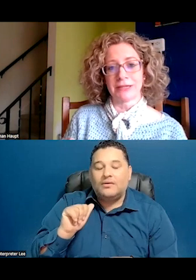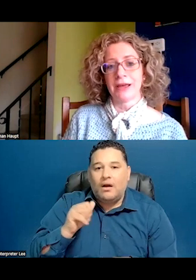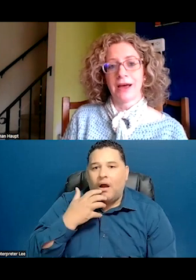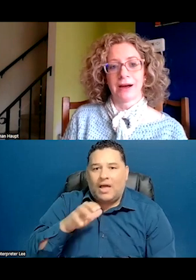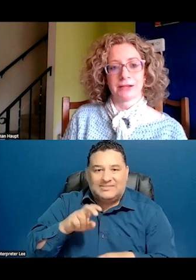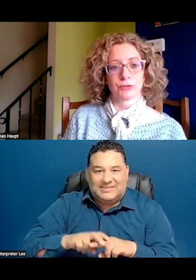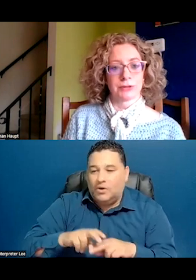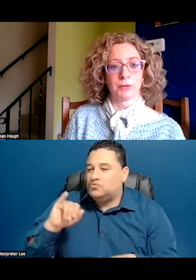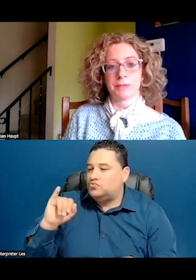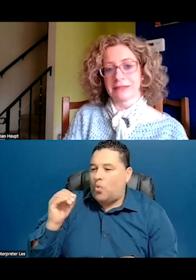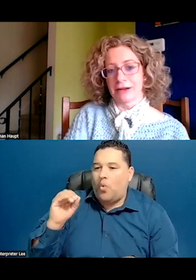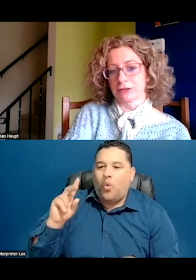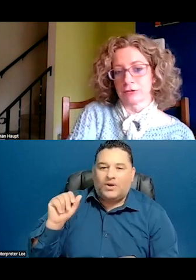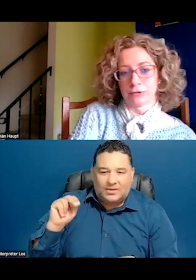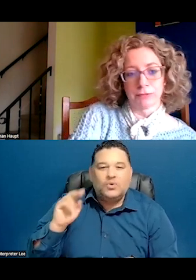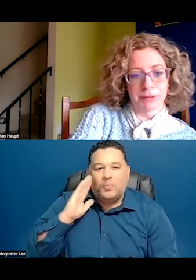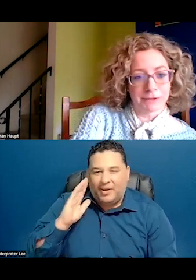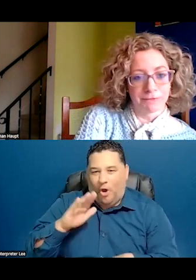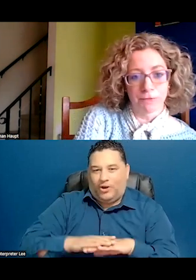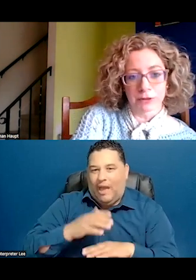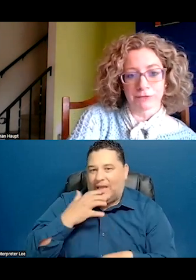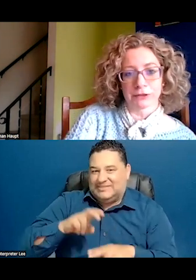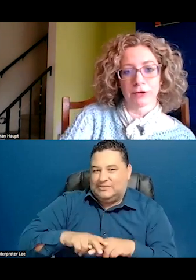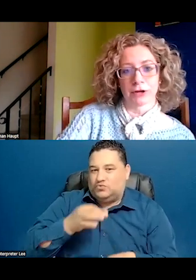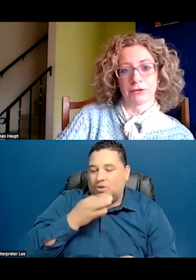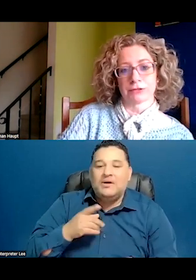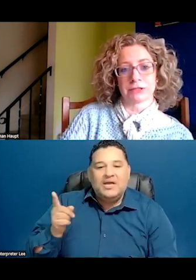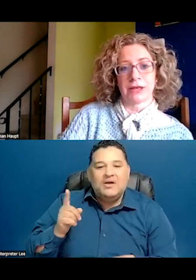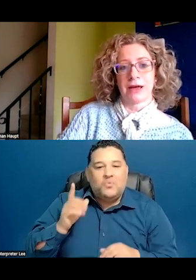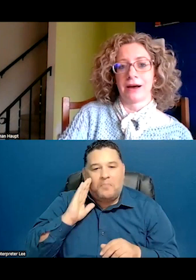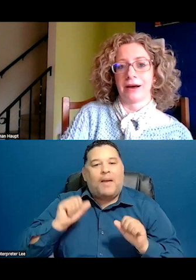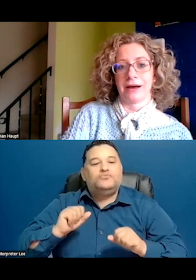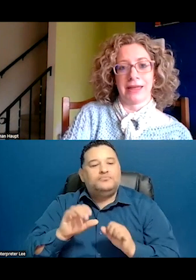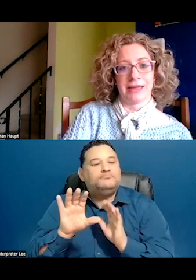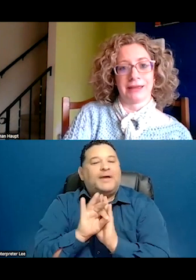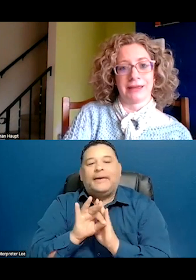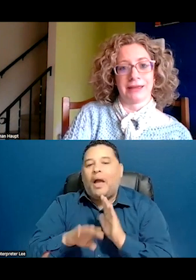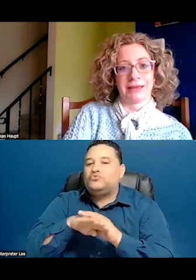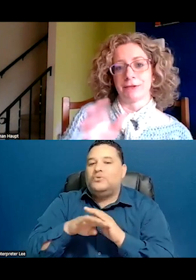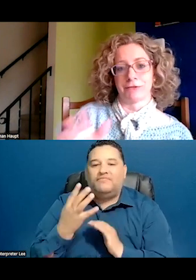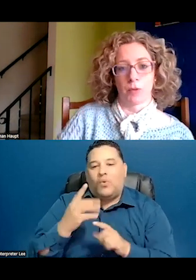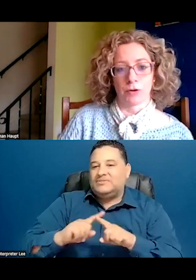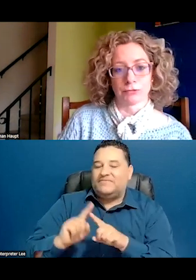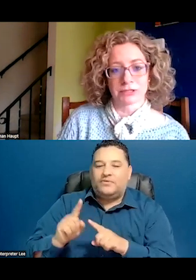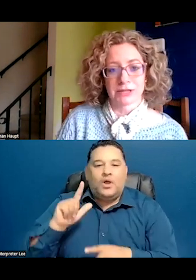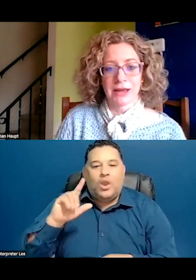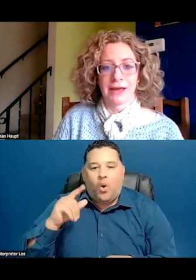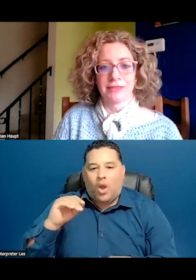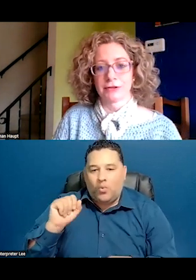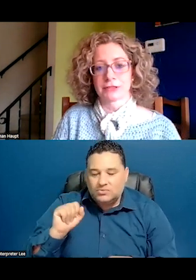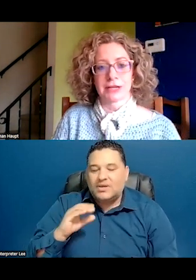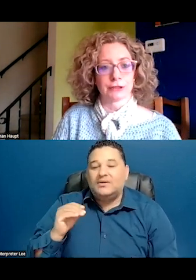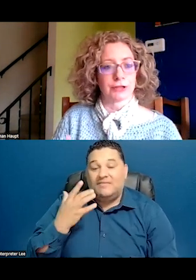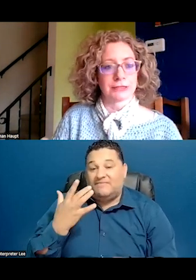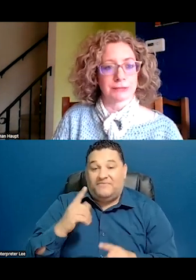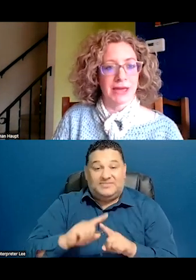just a moment, Jordan will be allowed to pick from 4 different logos and 5 different quotes.